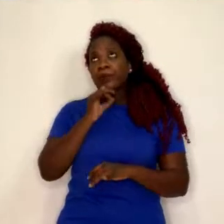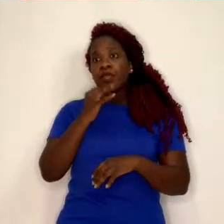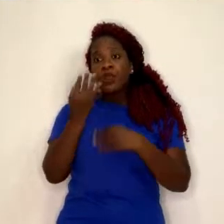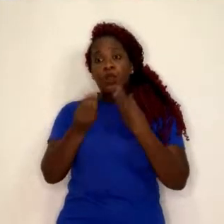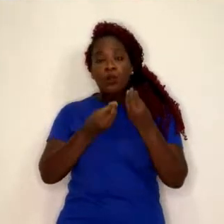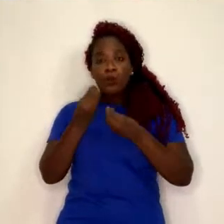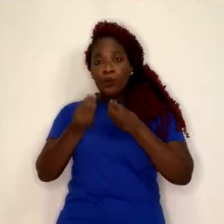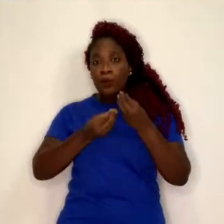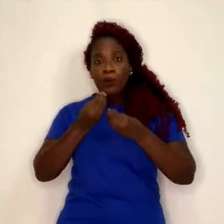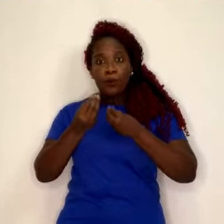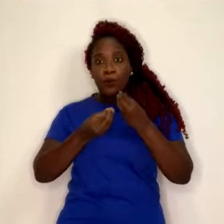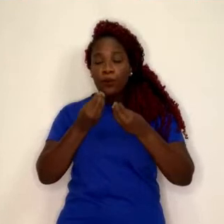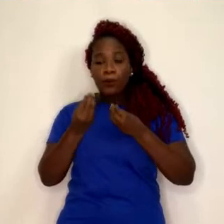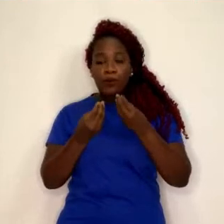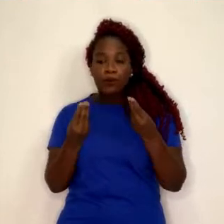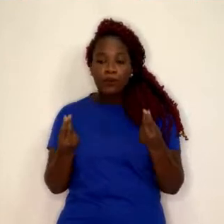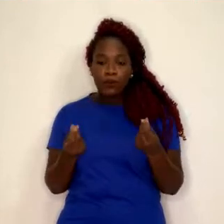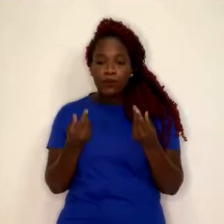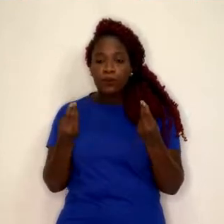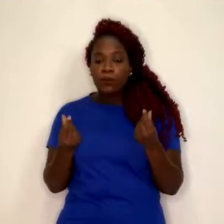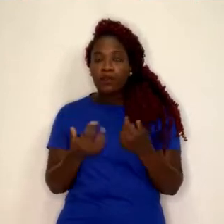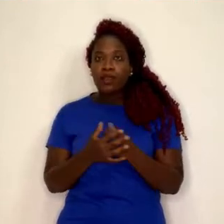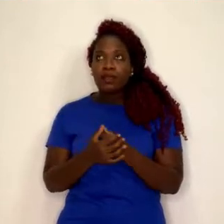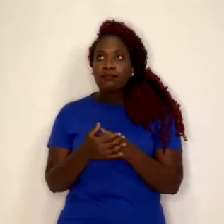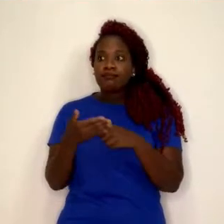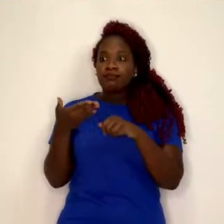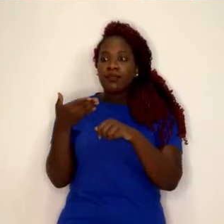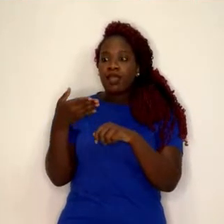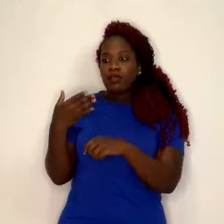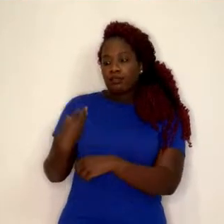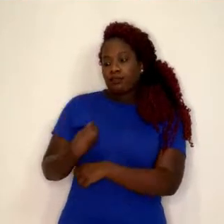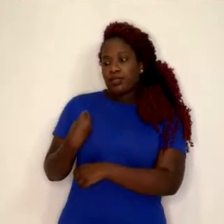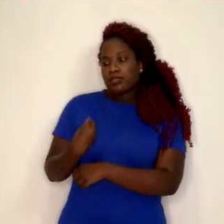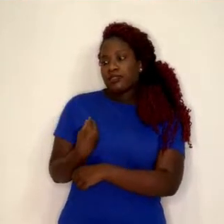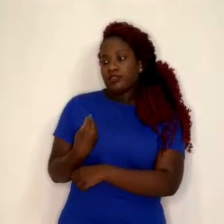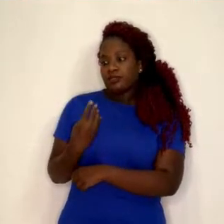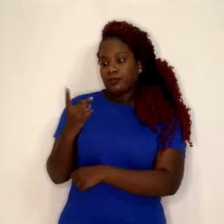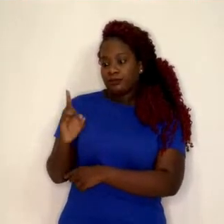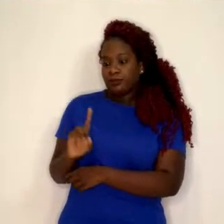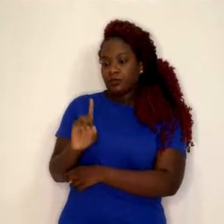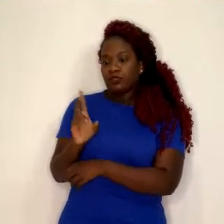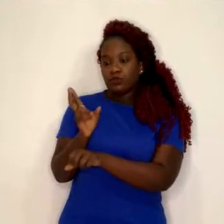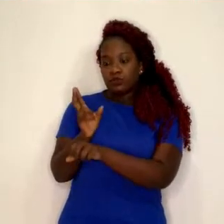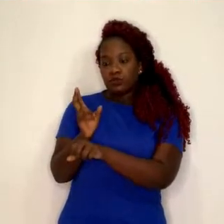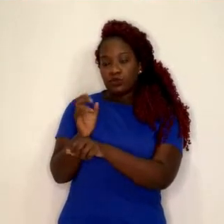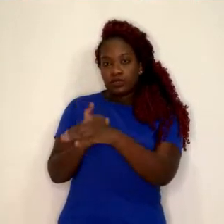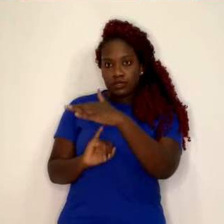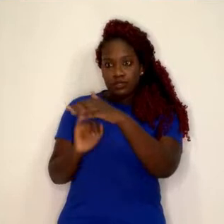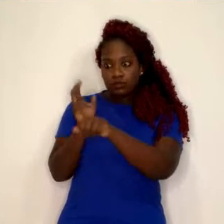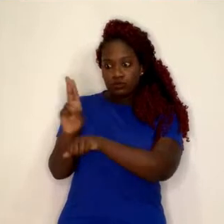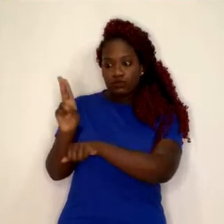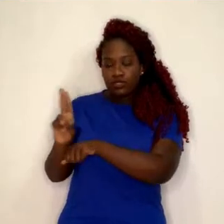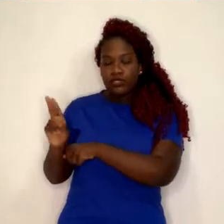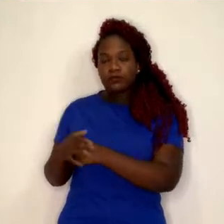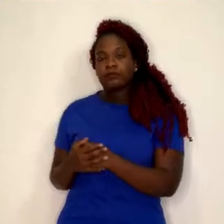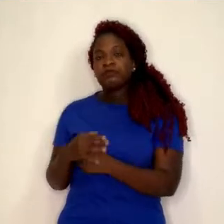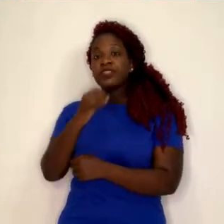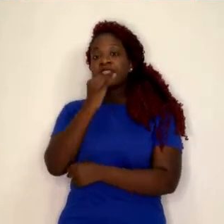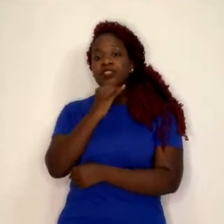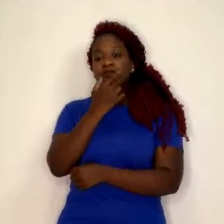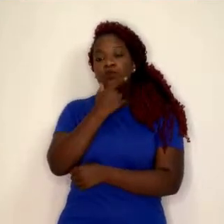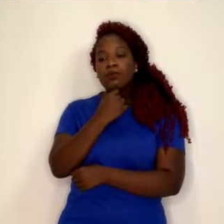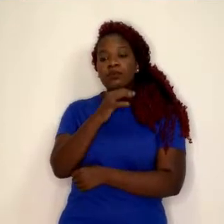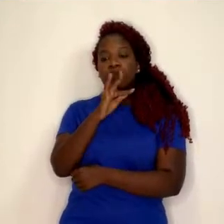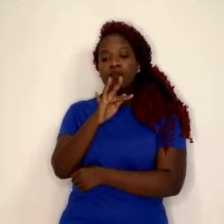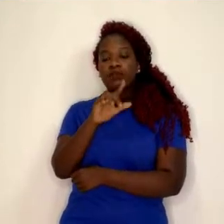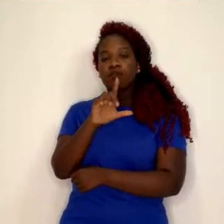suffering in terms of how we are placed within these institutions of higher learning. So I